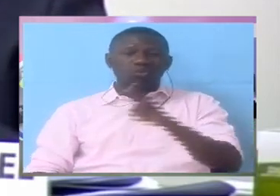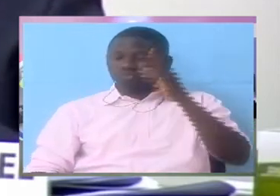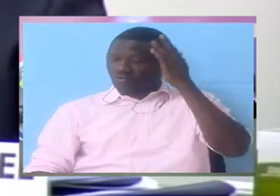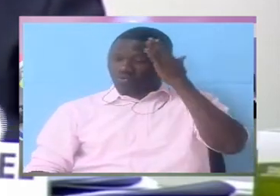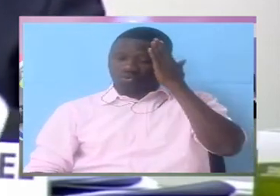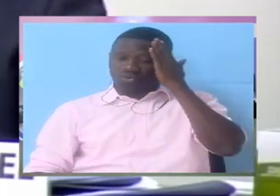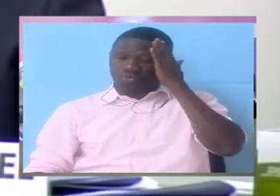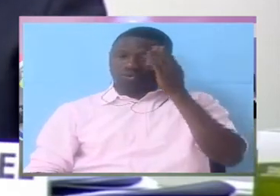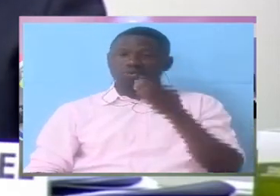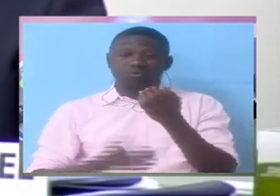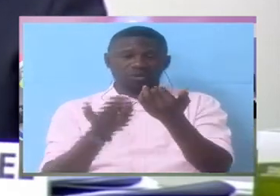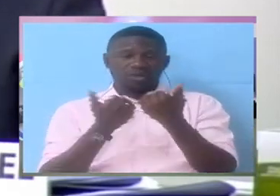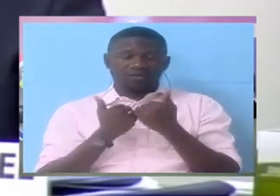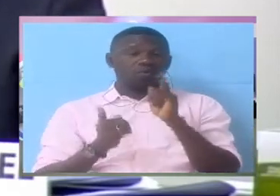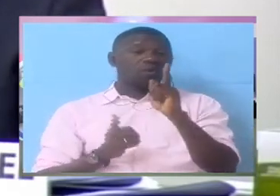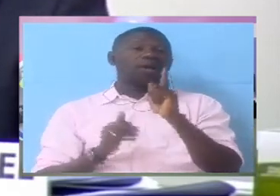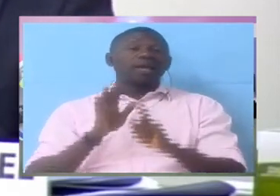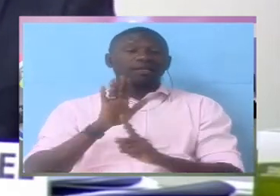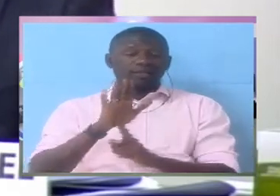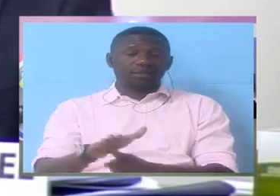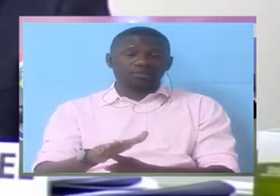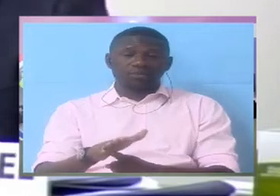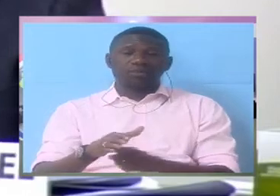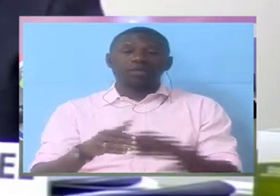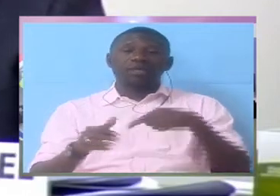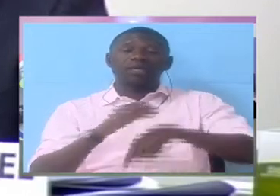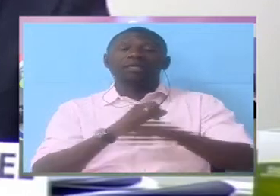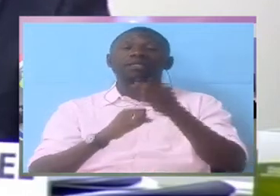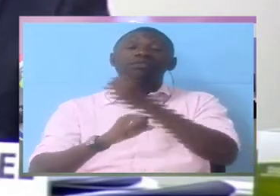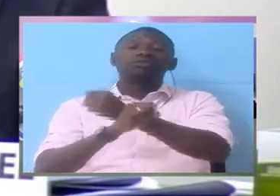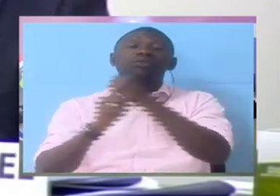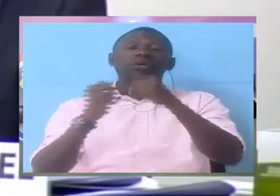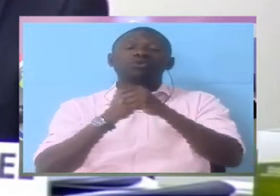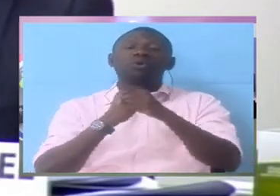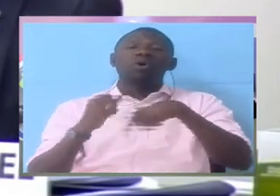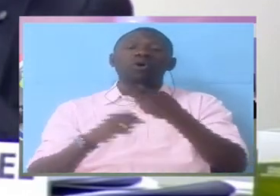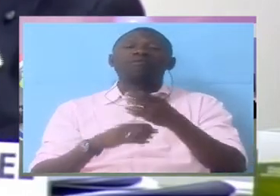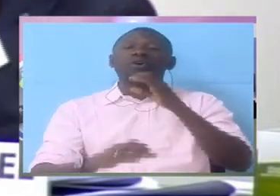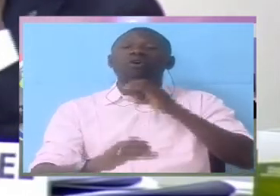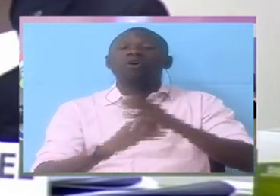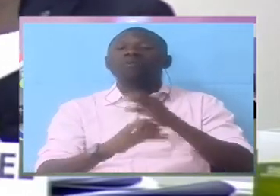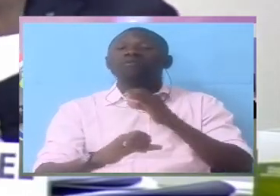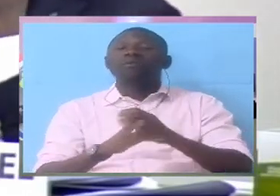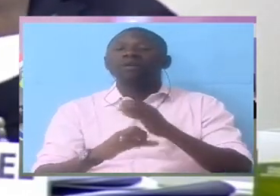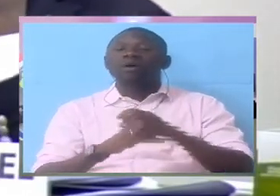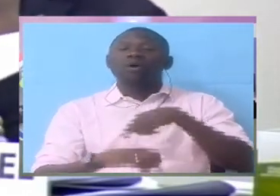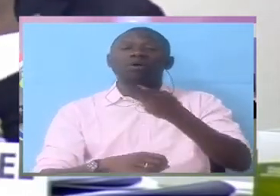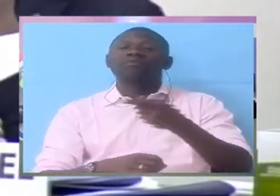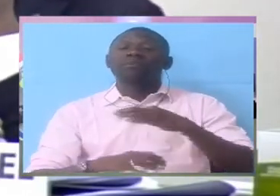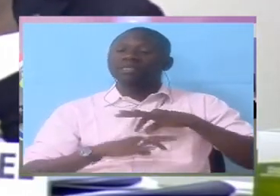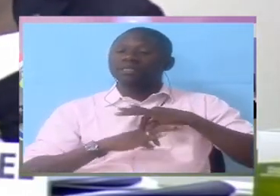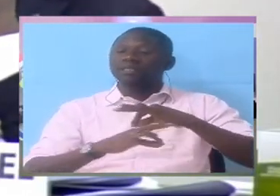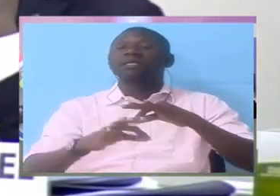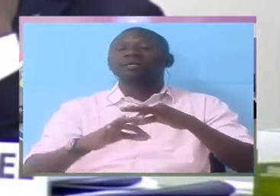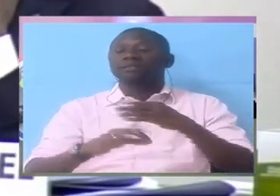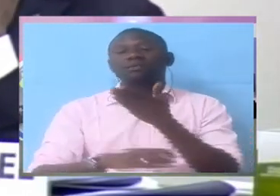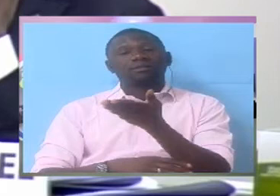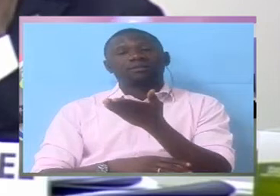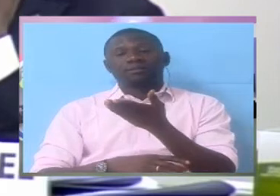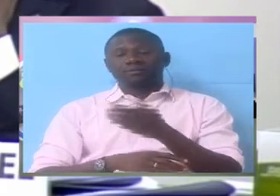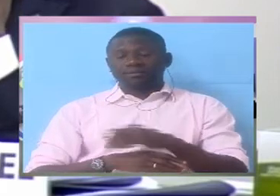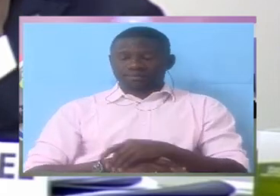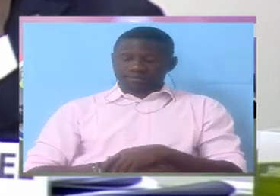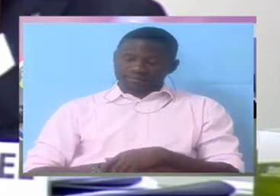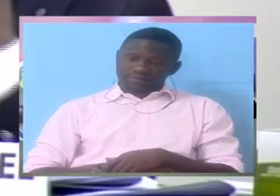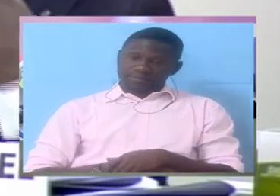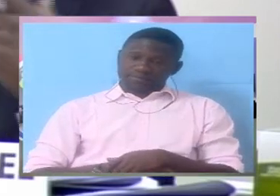is situations of conflict of interest. Ba katakan ne ka long purga nga faham. Da kul betara laring alhala jumal to meya long ko